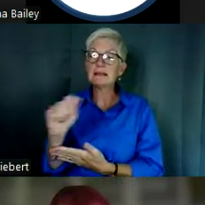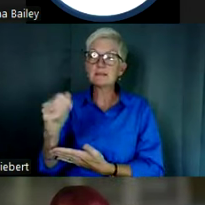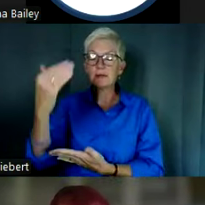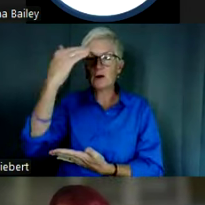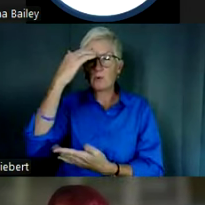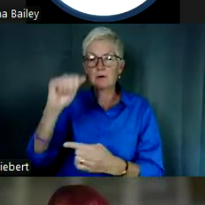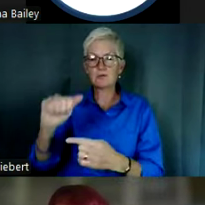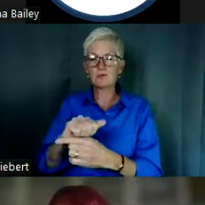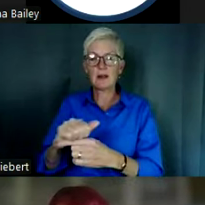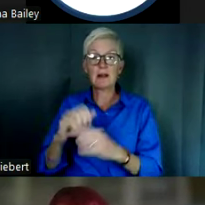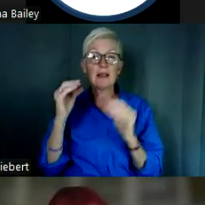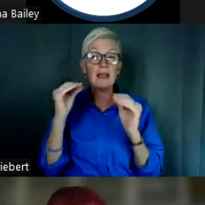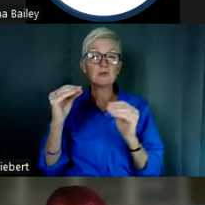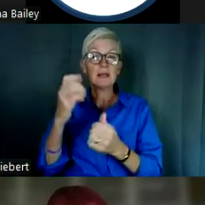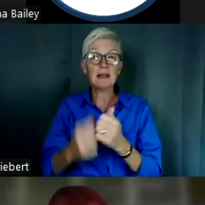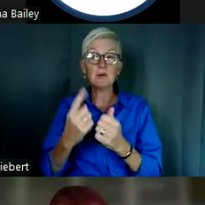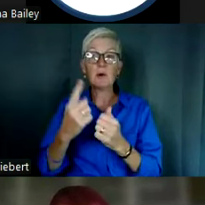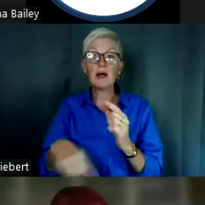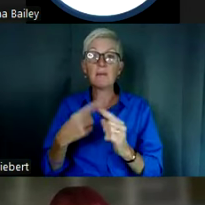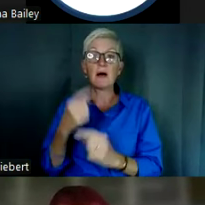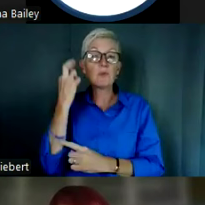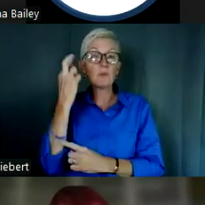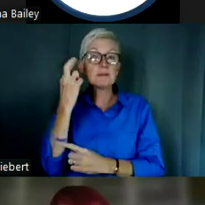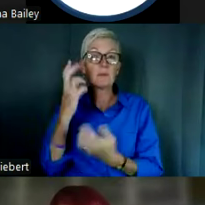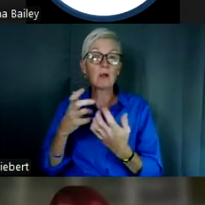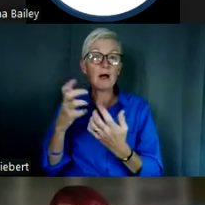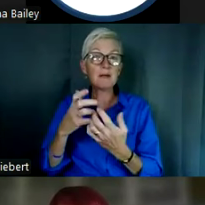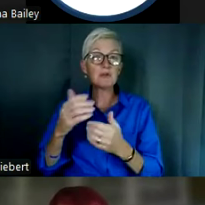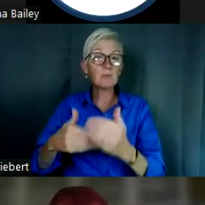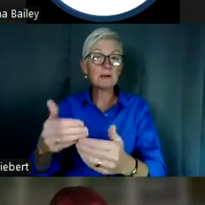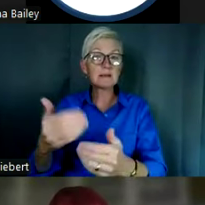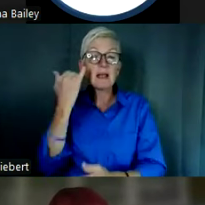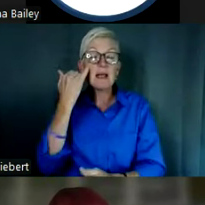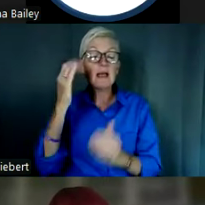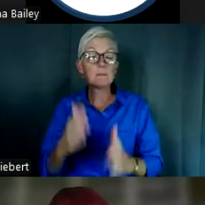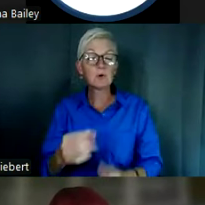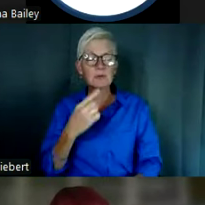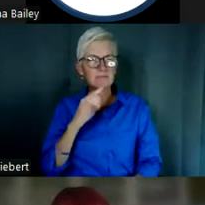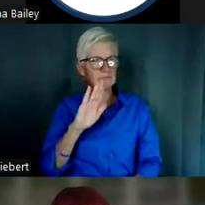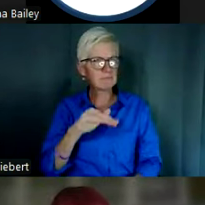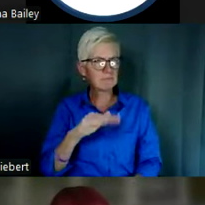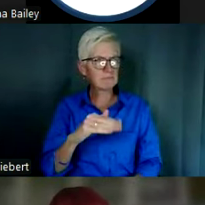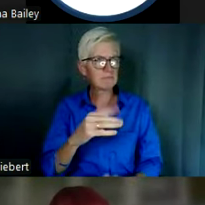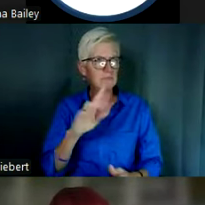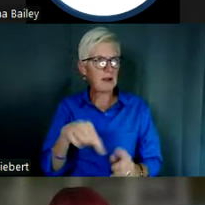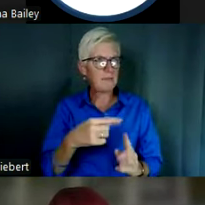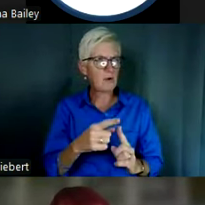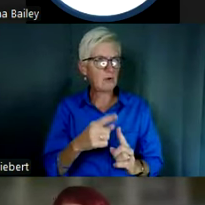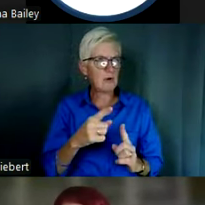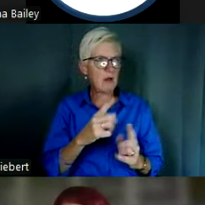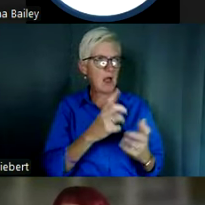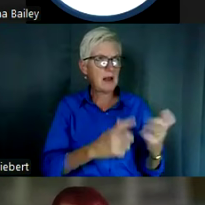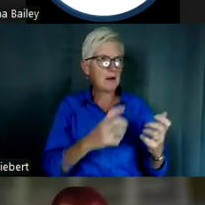reasonable accommodation process. If an employee approaches you related to an issue about an accommodation that another employee may